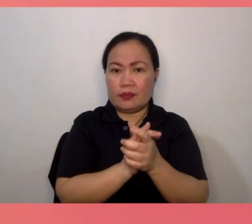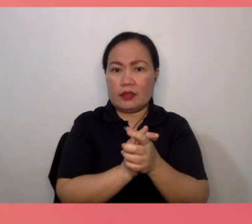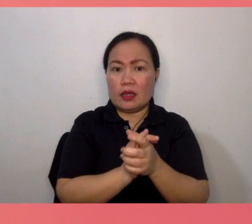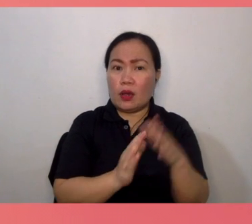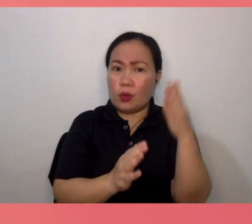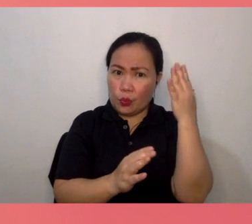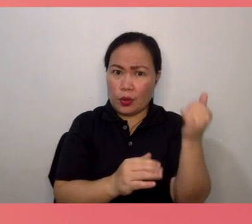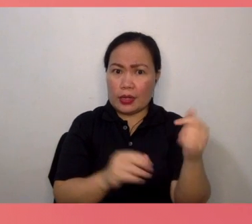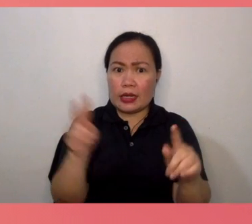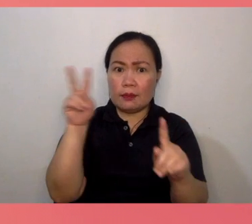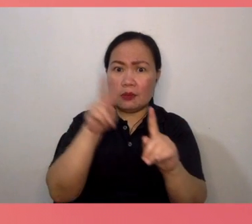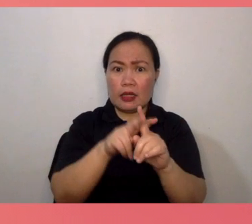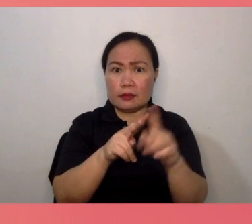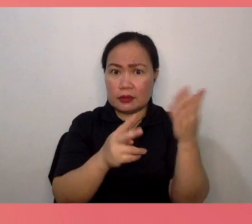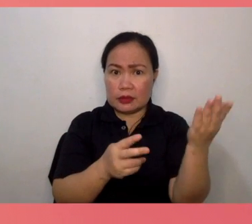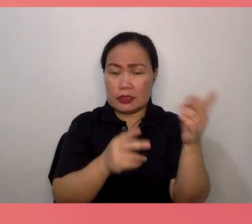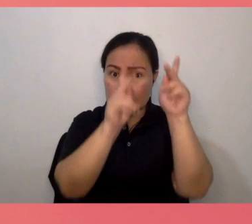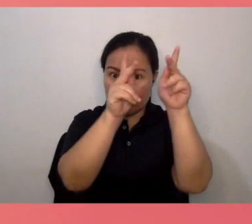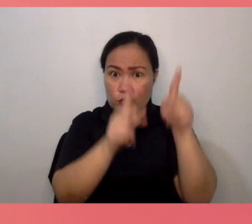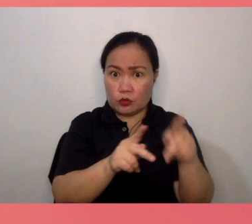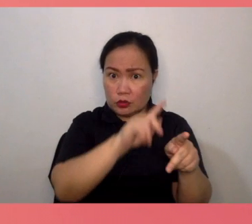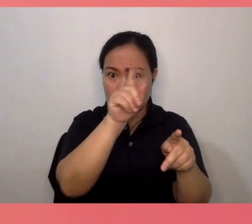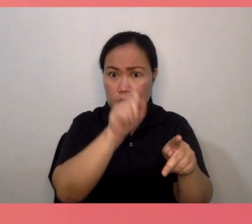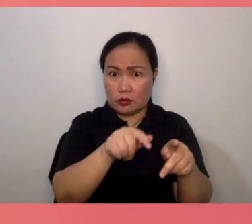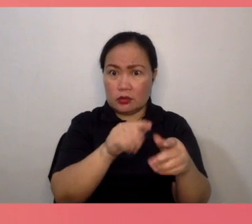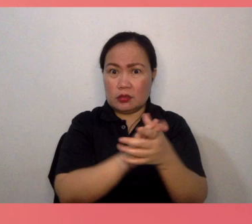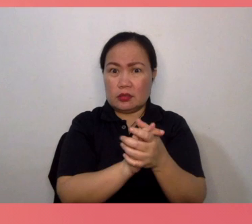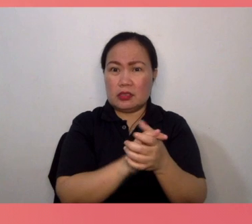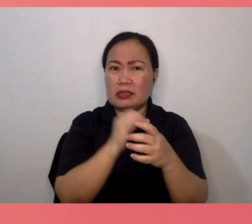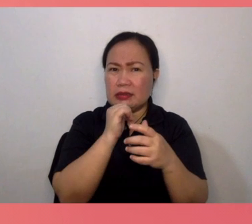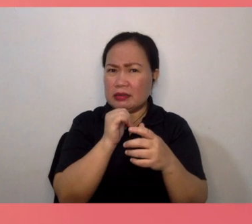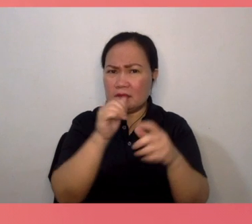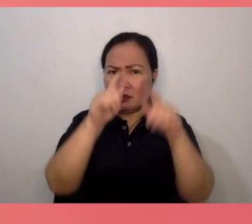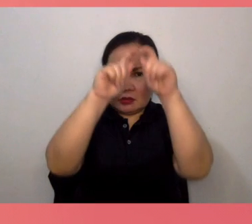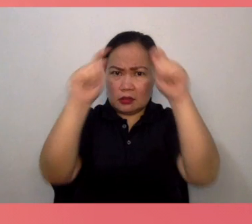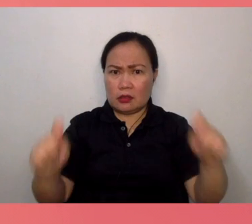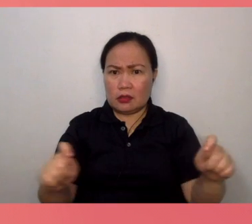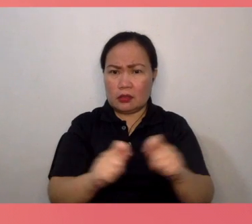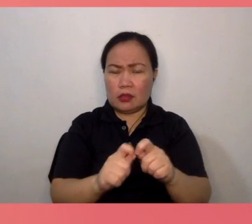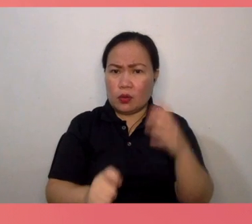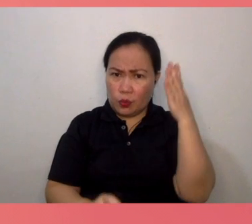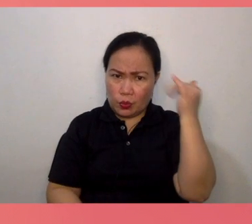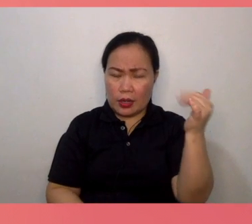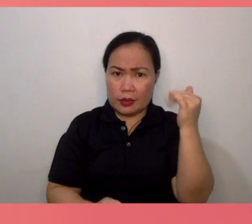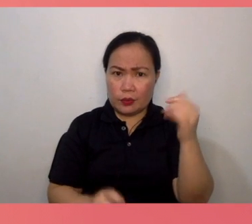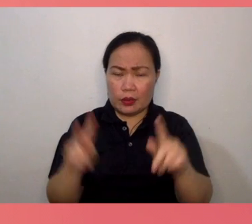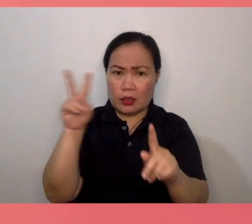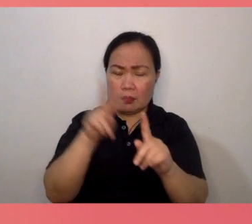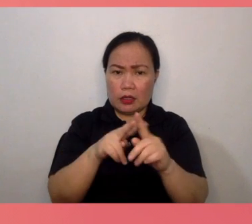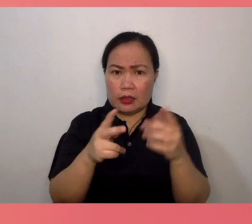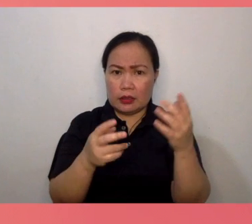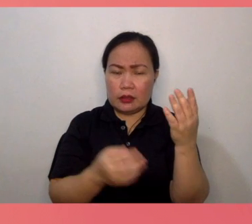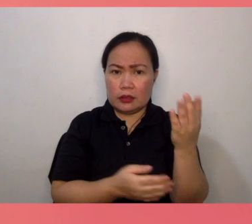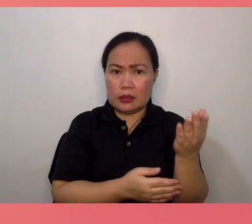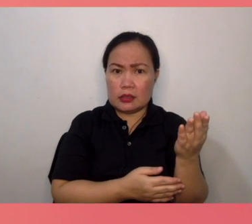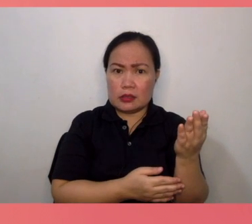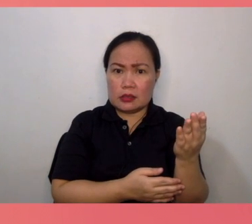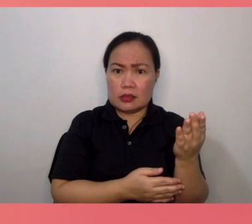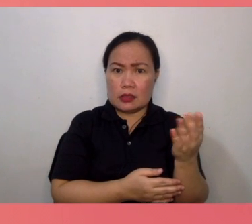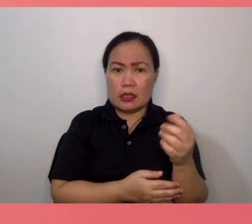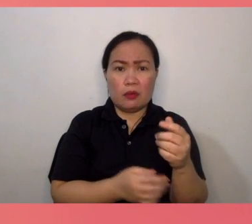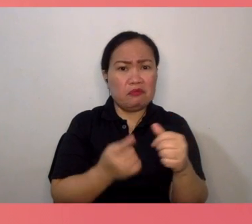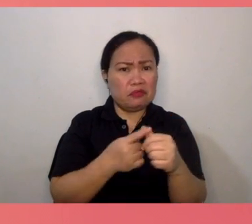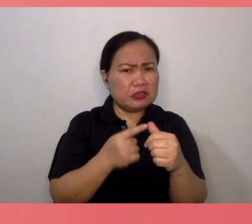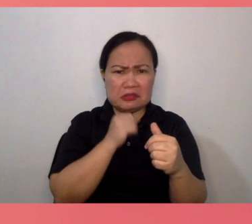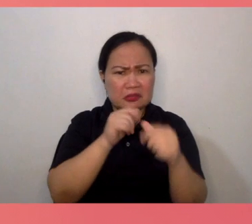I applying this proportion? This is not a triangle. So, bakit ko to ina-apply? Unang-una, hindi